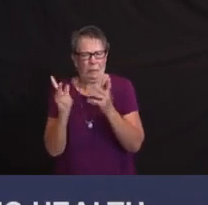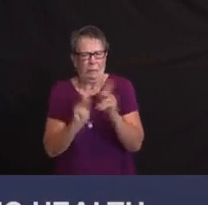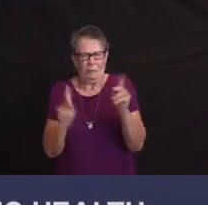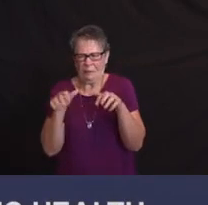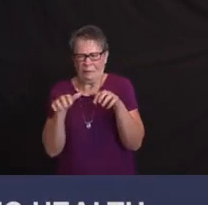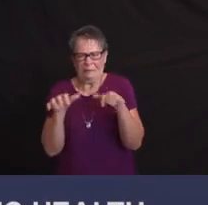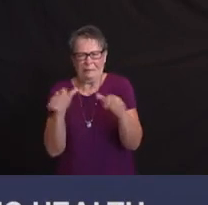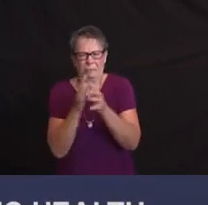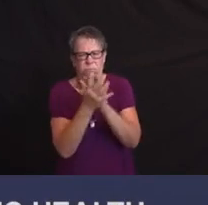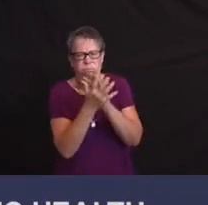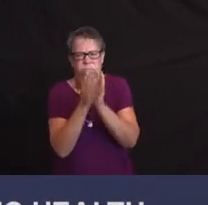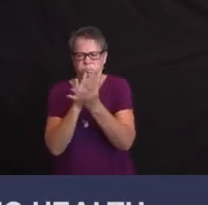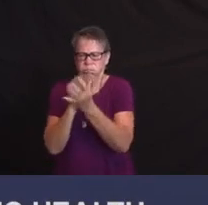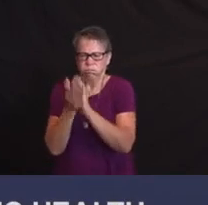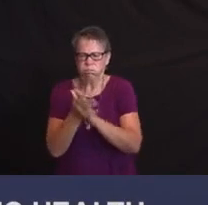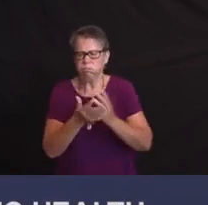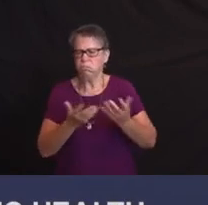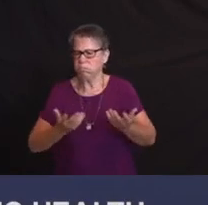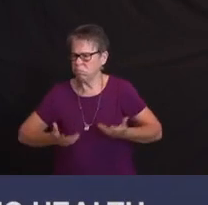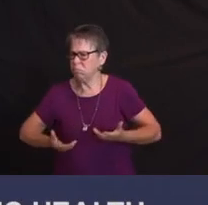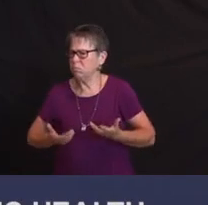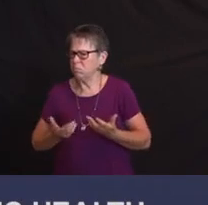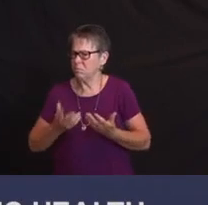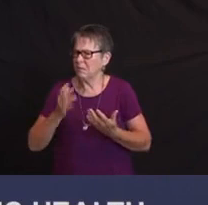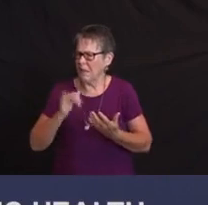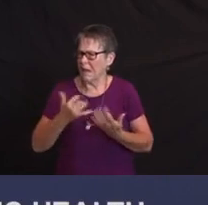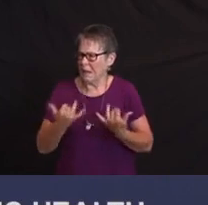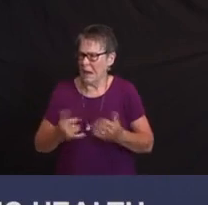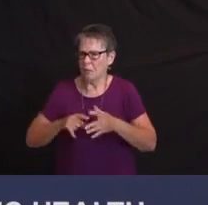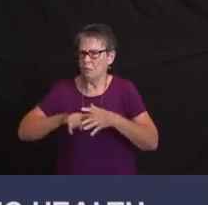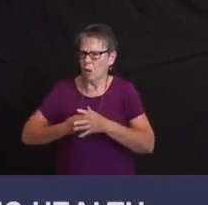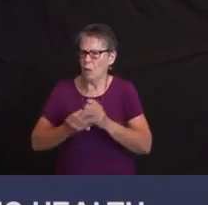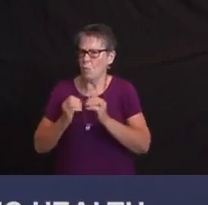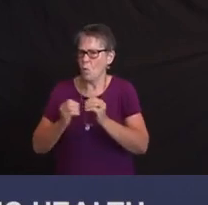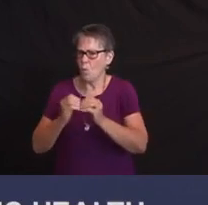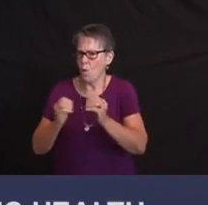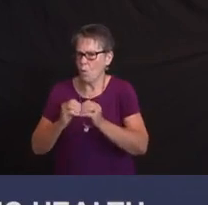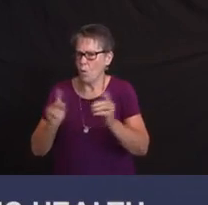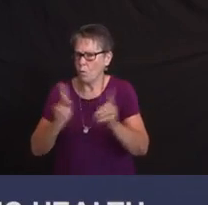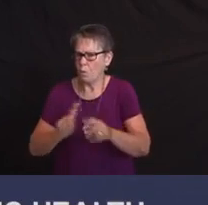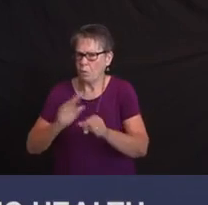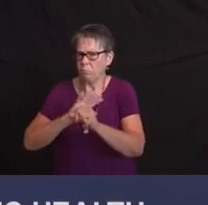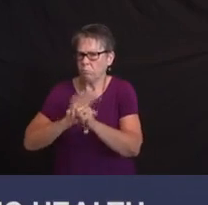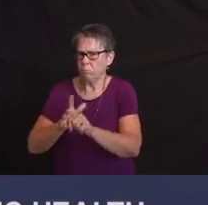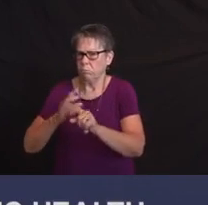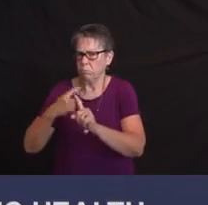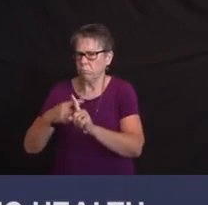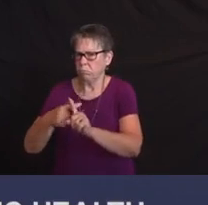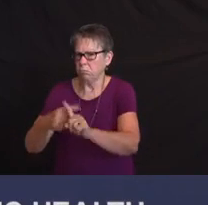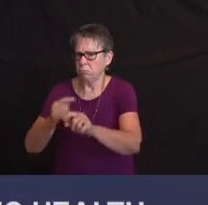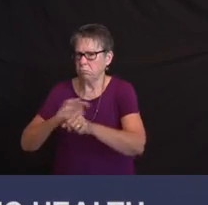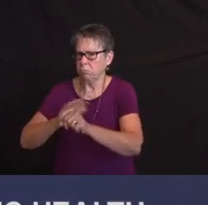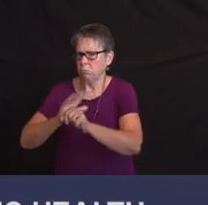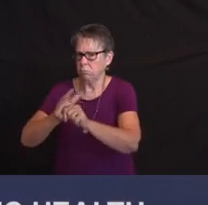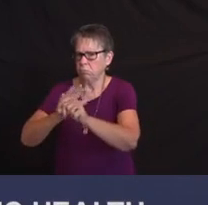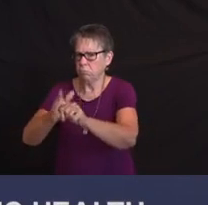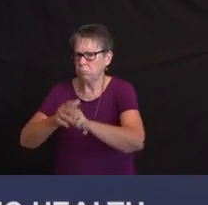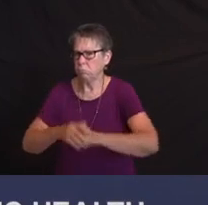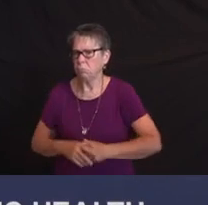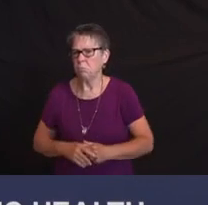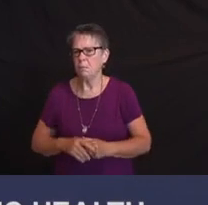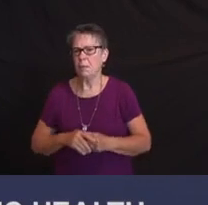before the vaccines were really found their footing was a lot longer for us than it was from some other